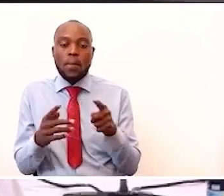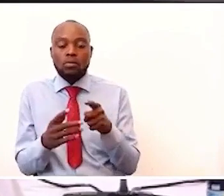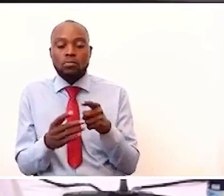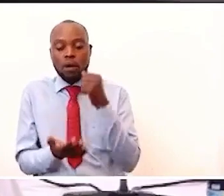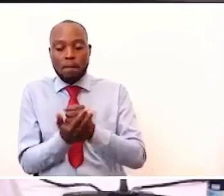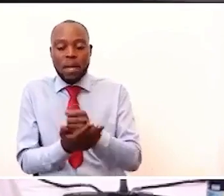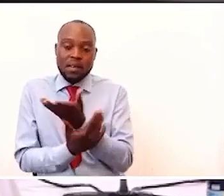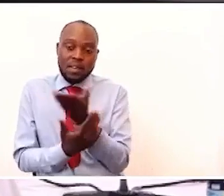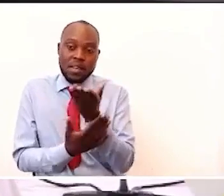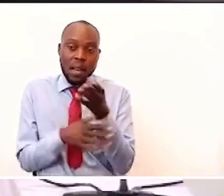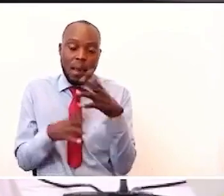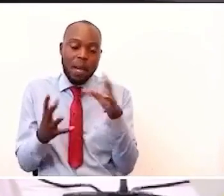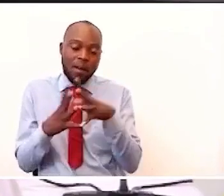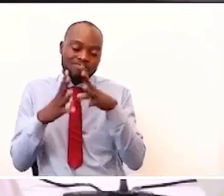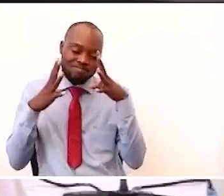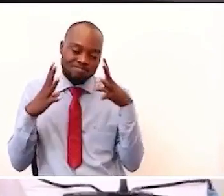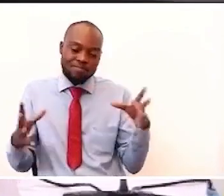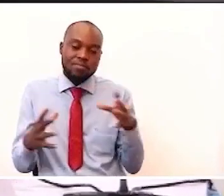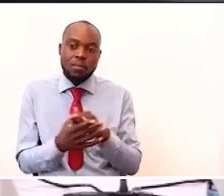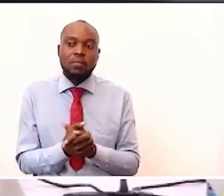are more in the true